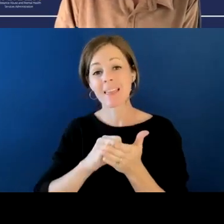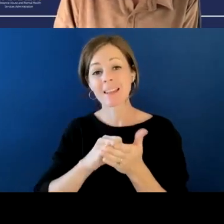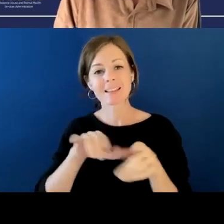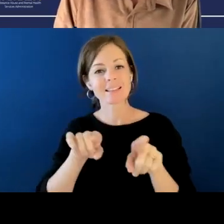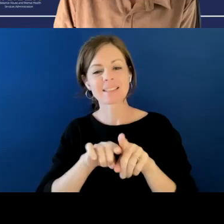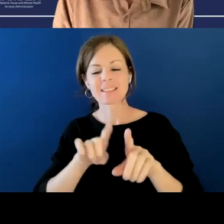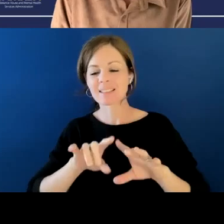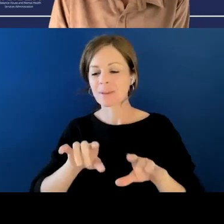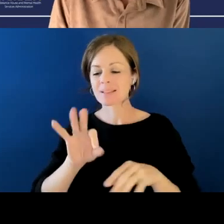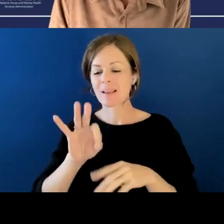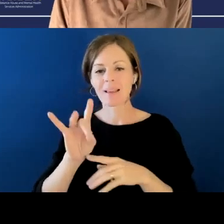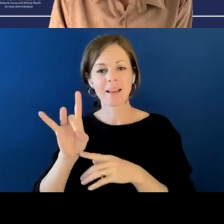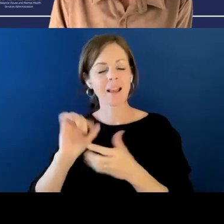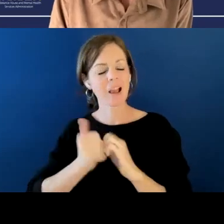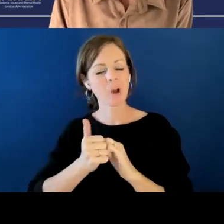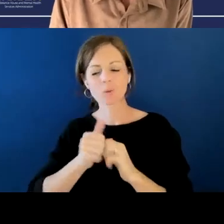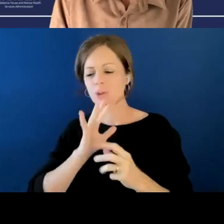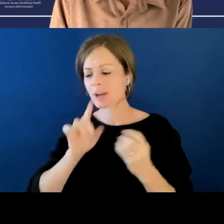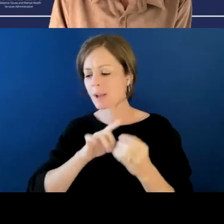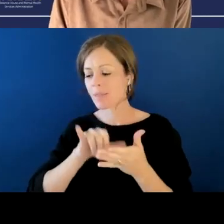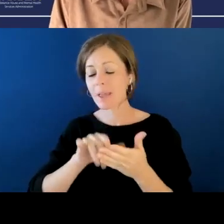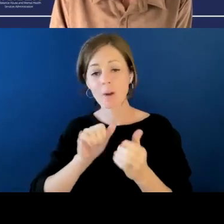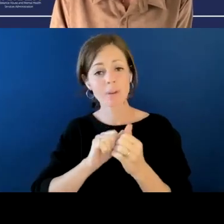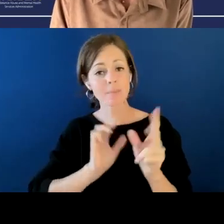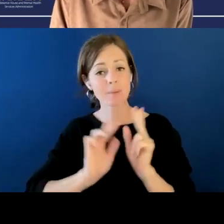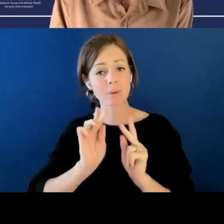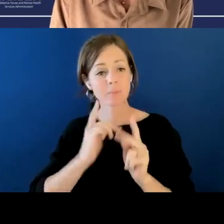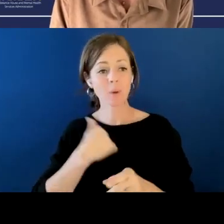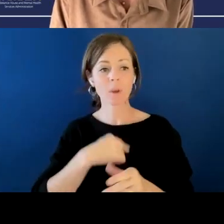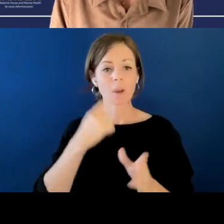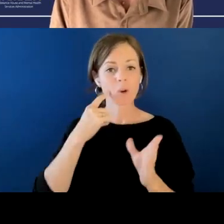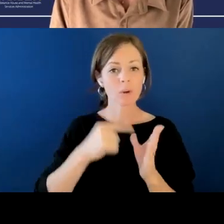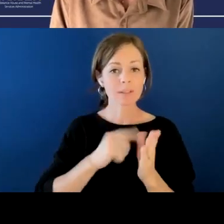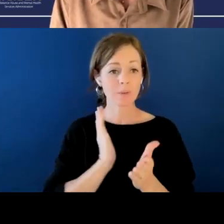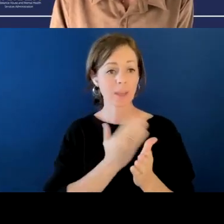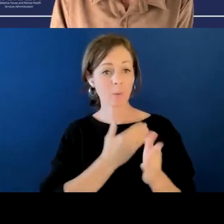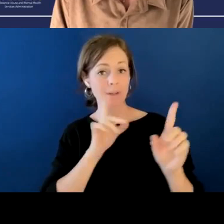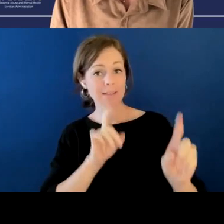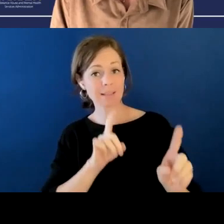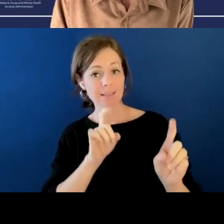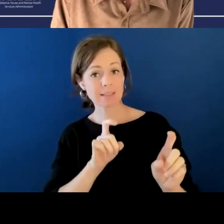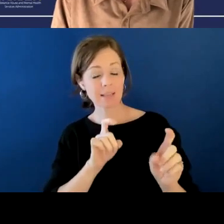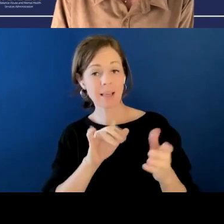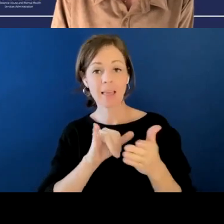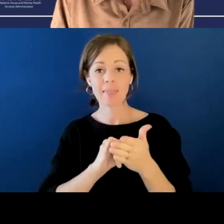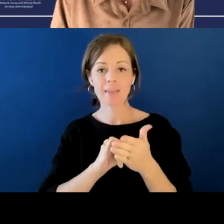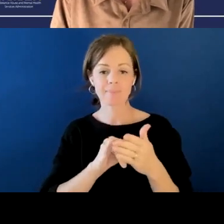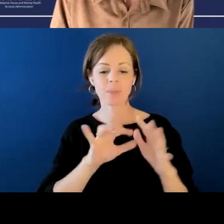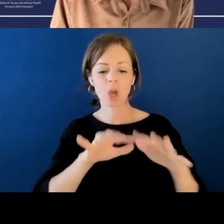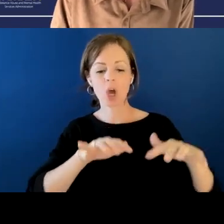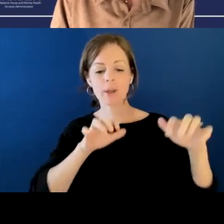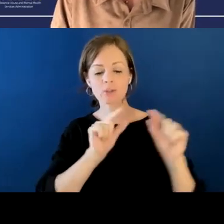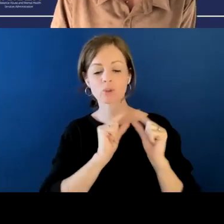988 and how to talk about that with folks. We are finding in our testing that this audience group is interested